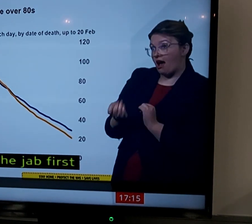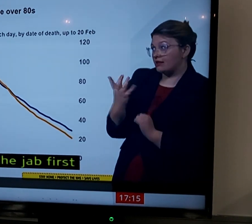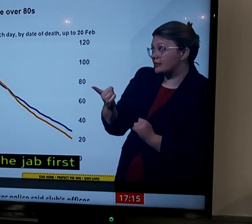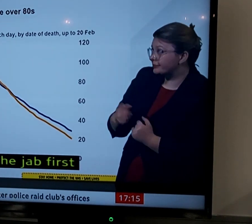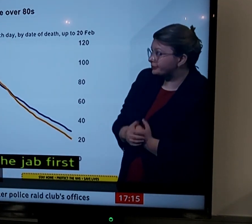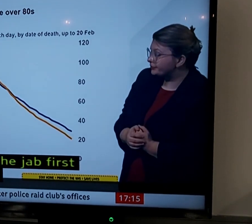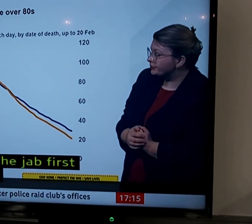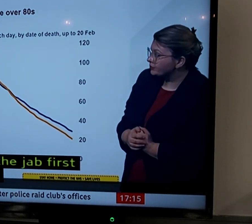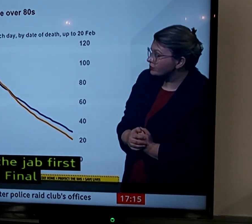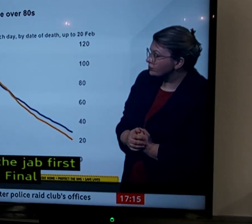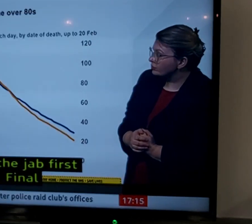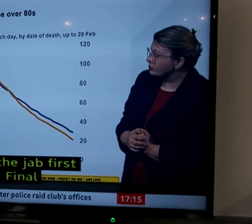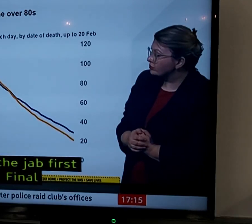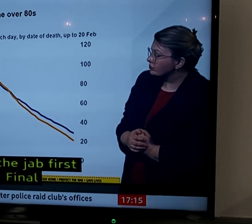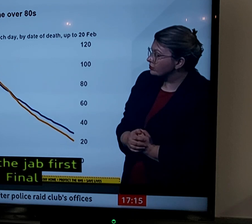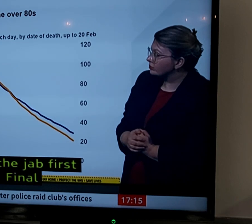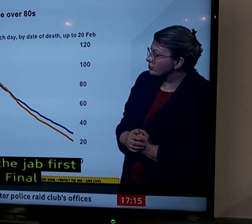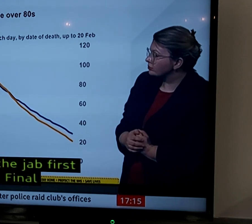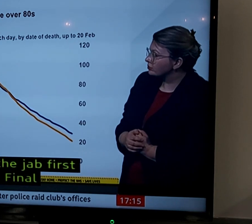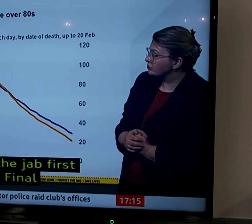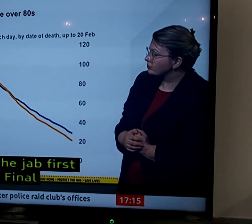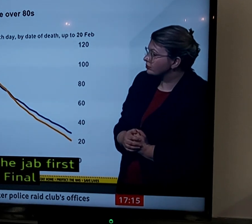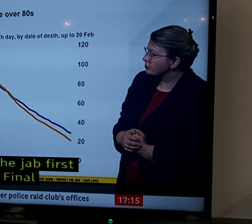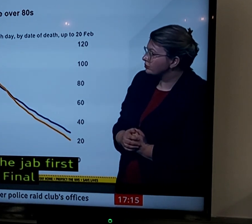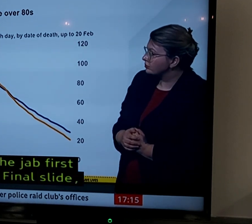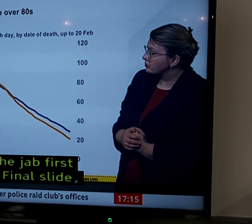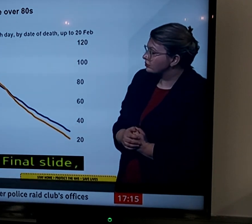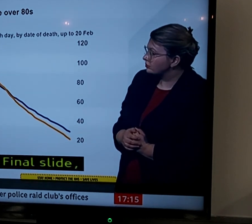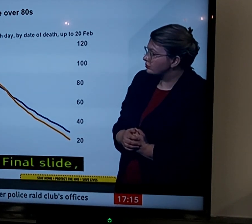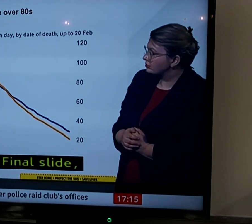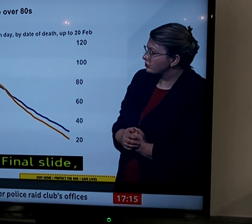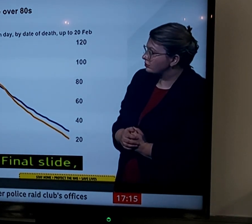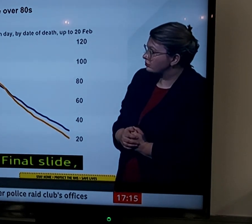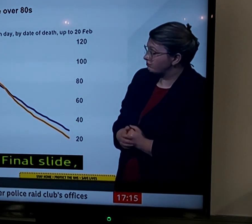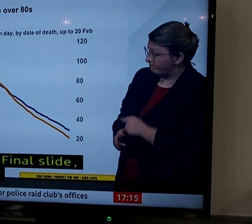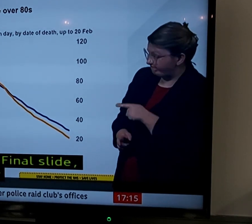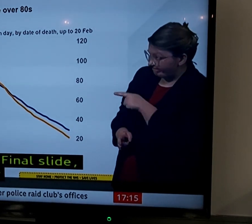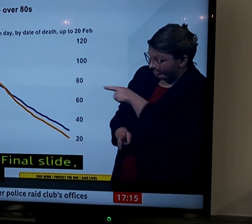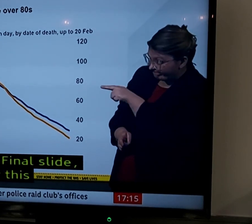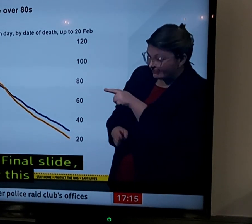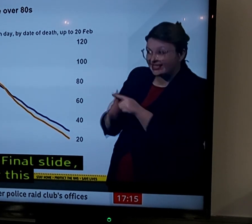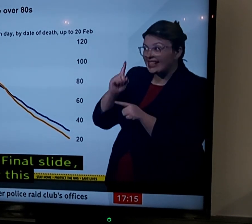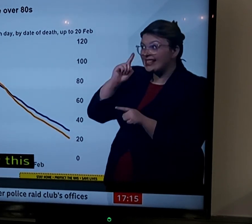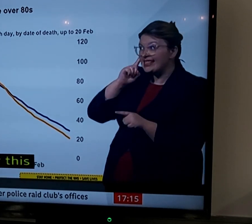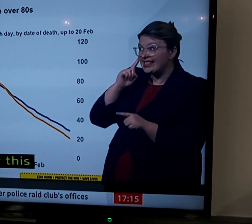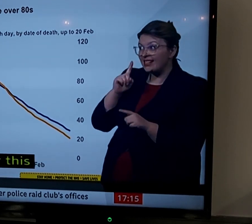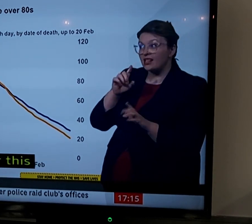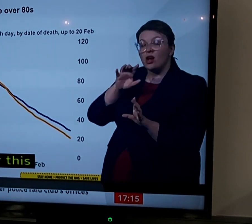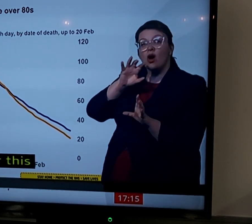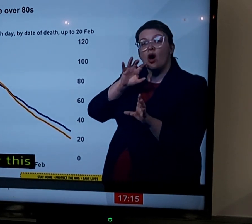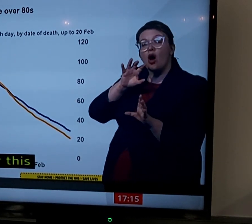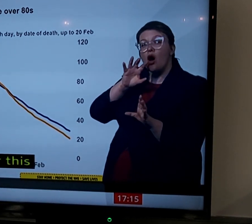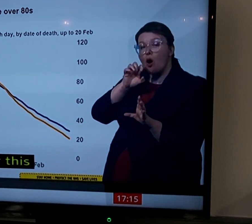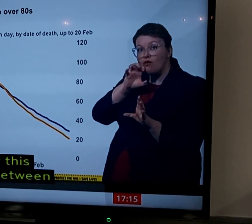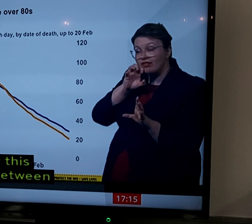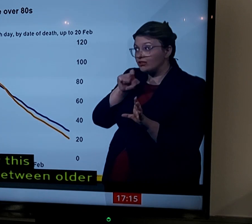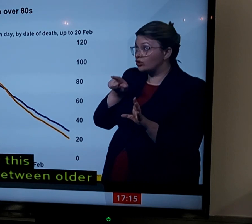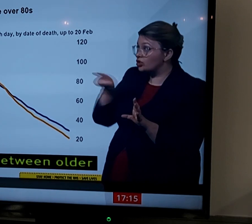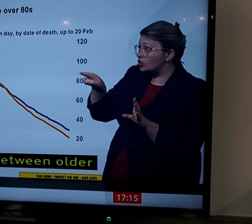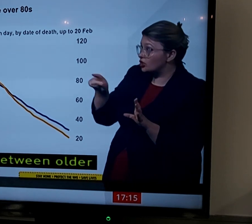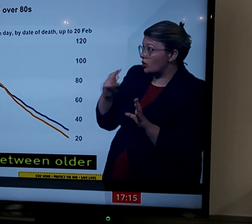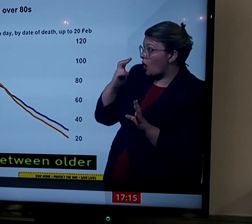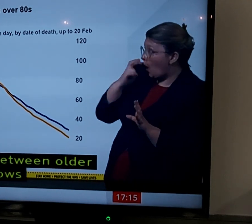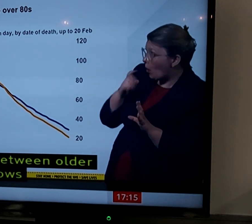difference in the data between older and younger groups shows a vaccine gap. You can just see it starting to emerge here